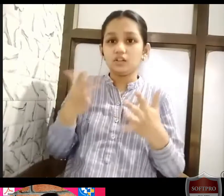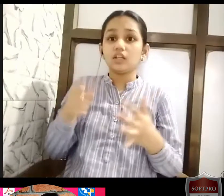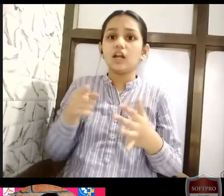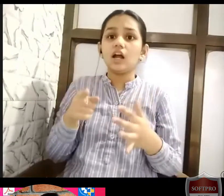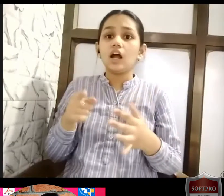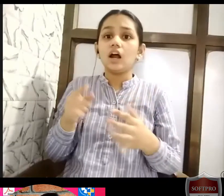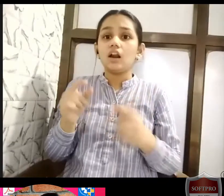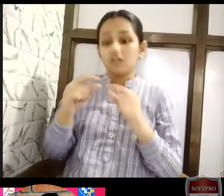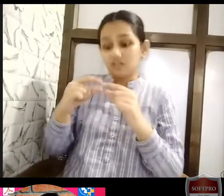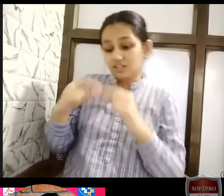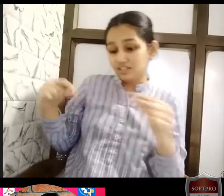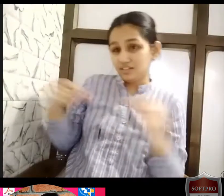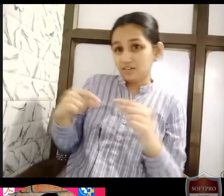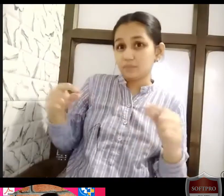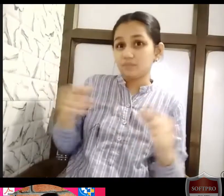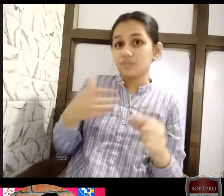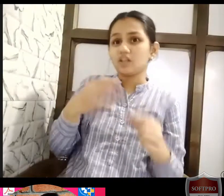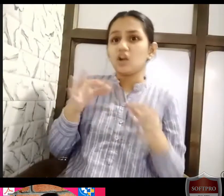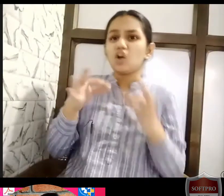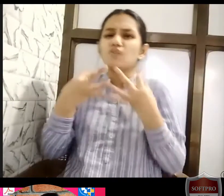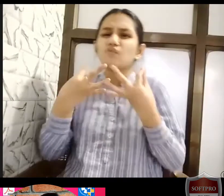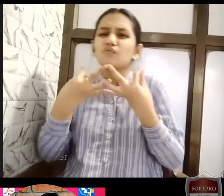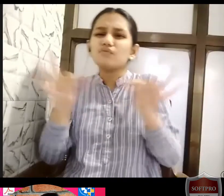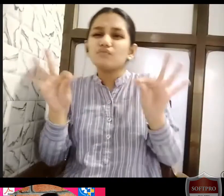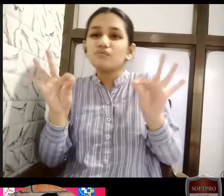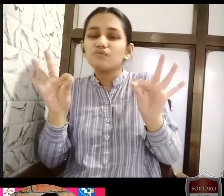What I am teaching you is free version.